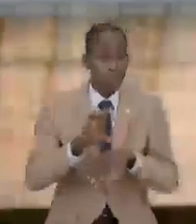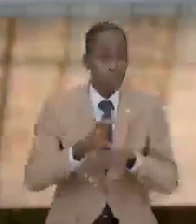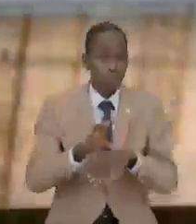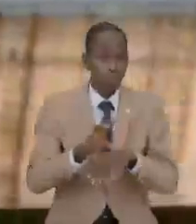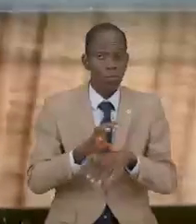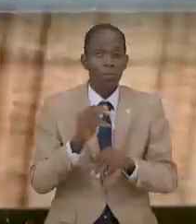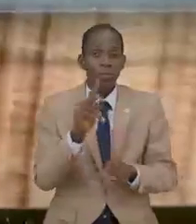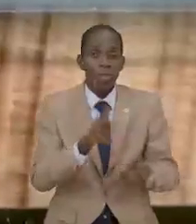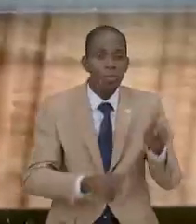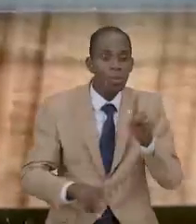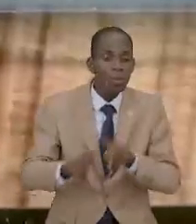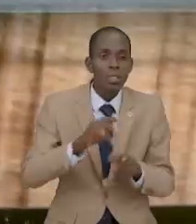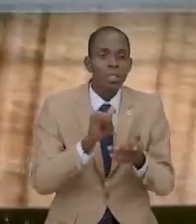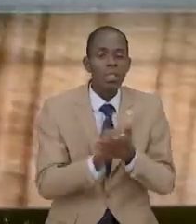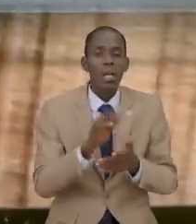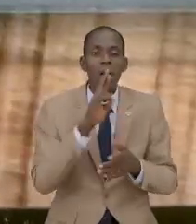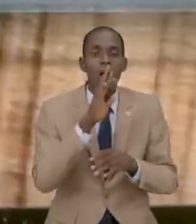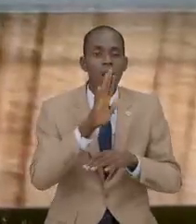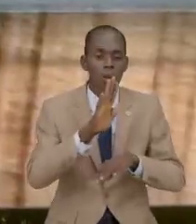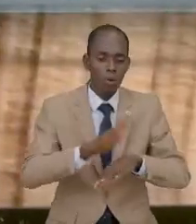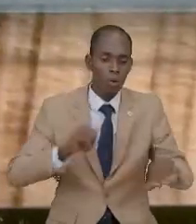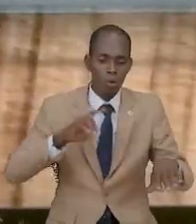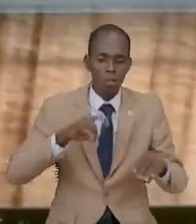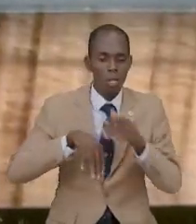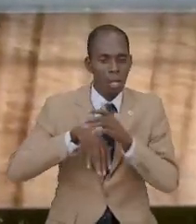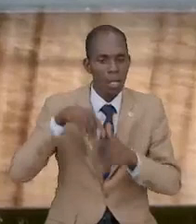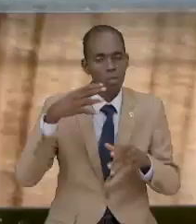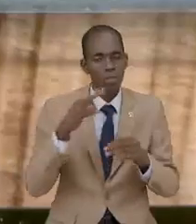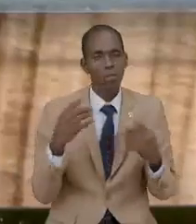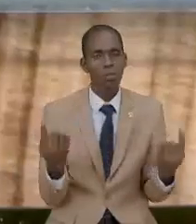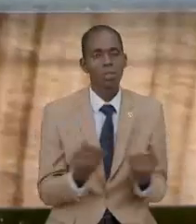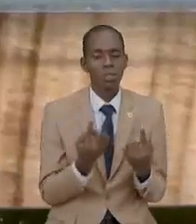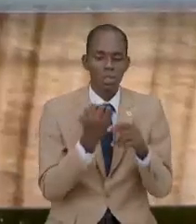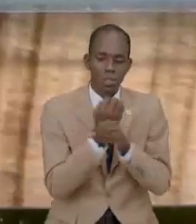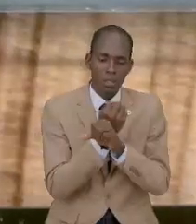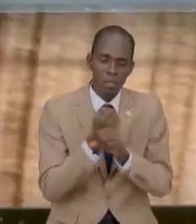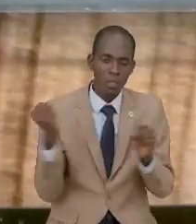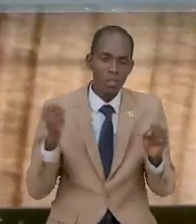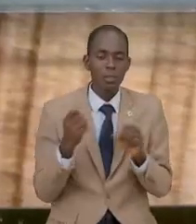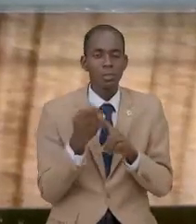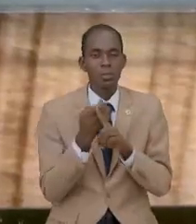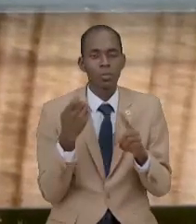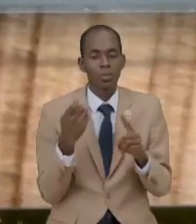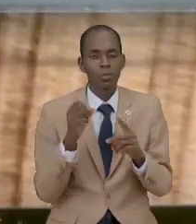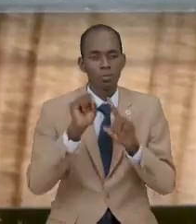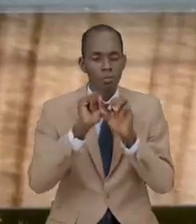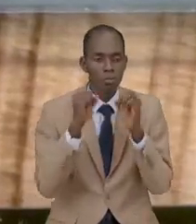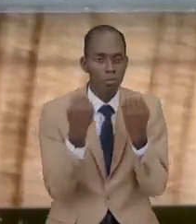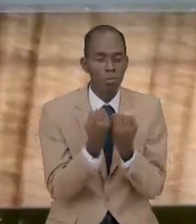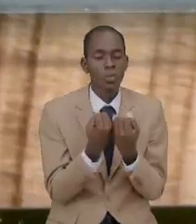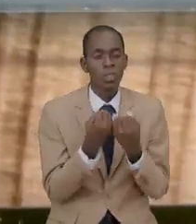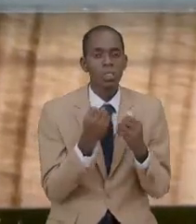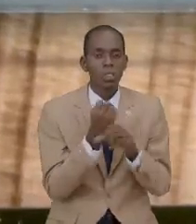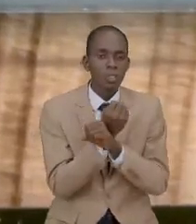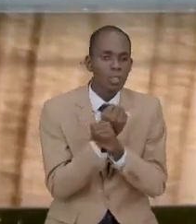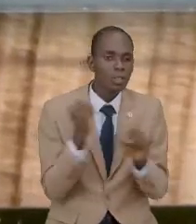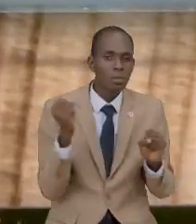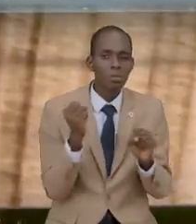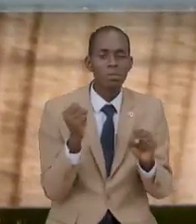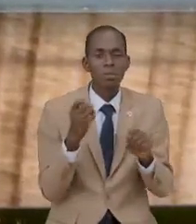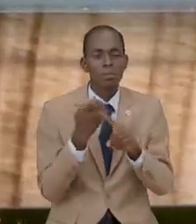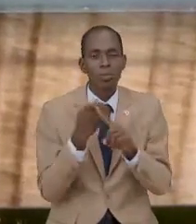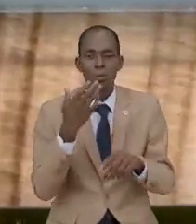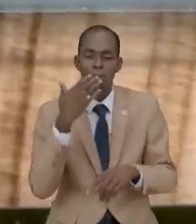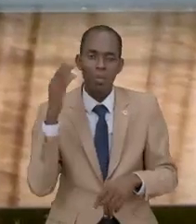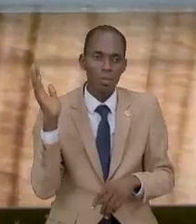the people that are called out of sin, called out of society, called out of